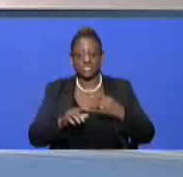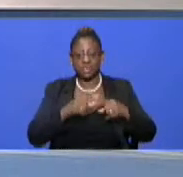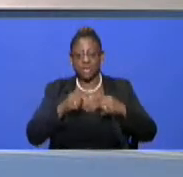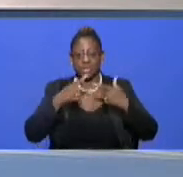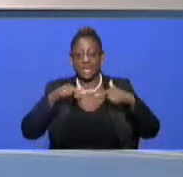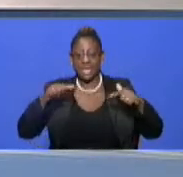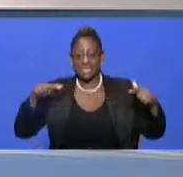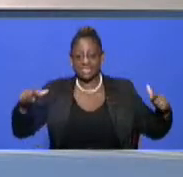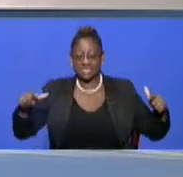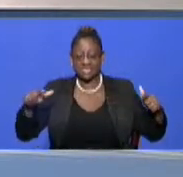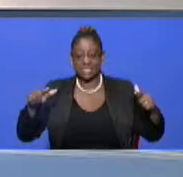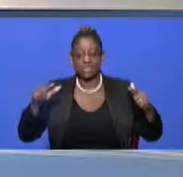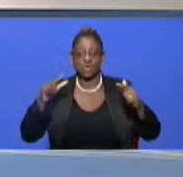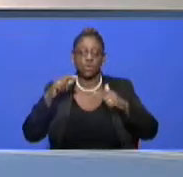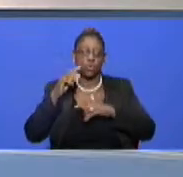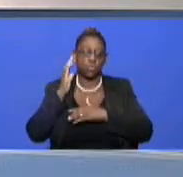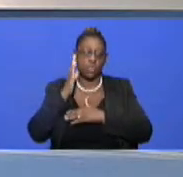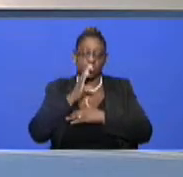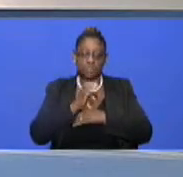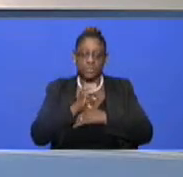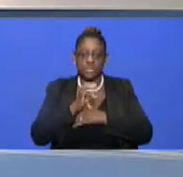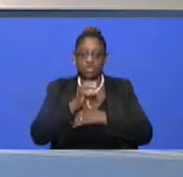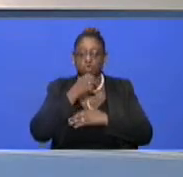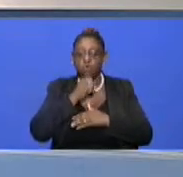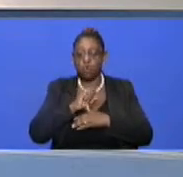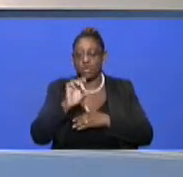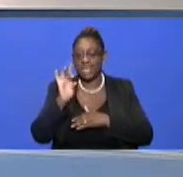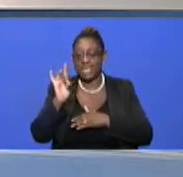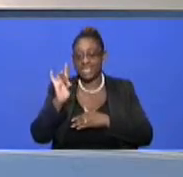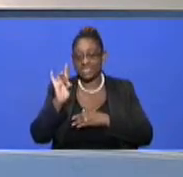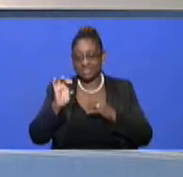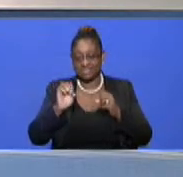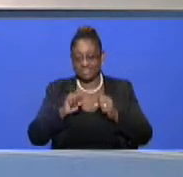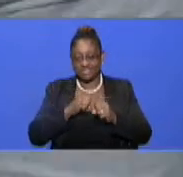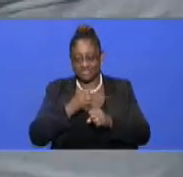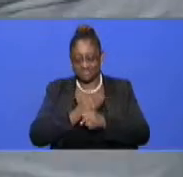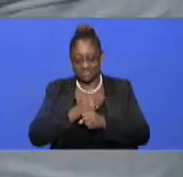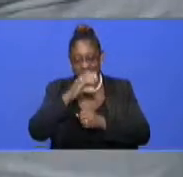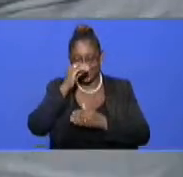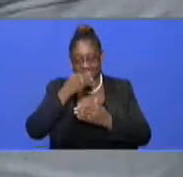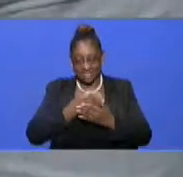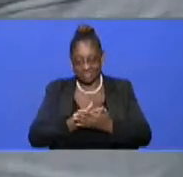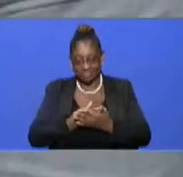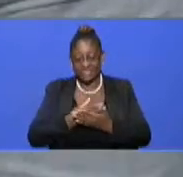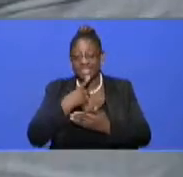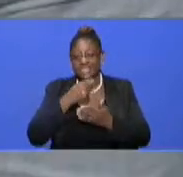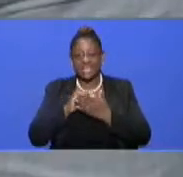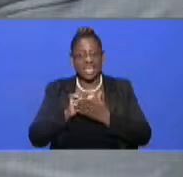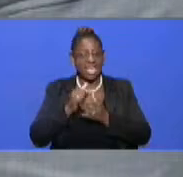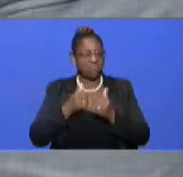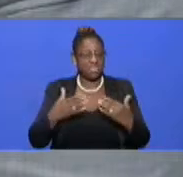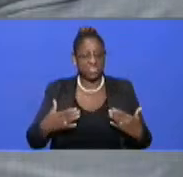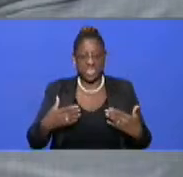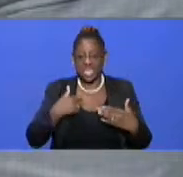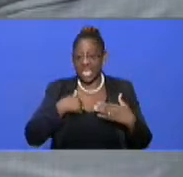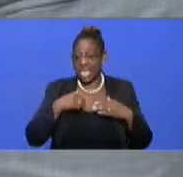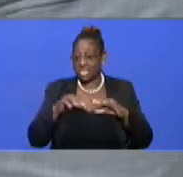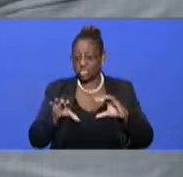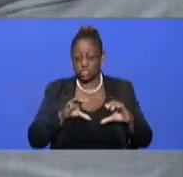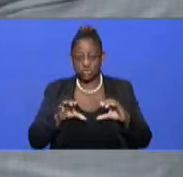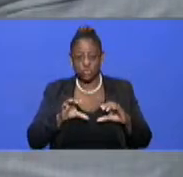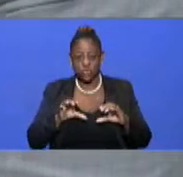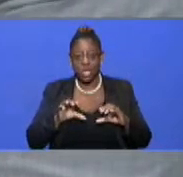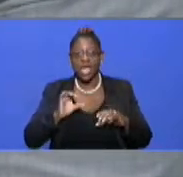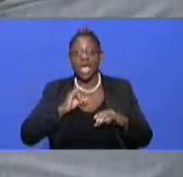God's willing, will be that of his 8-year-old son. Everything I'm doing right now and from here on, I wanted